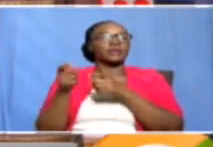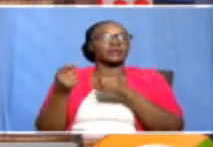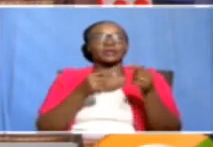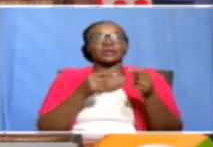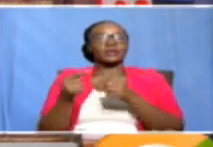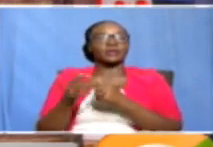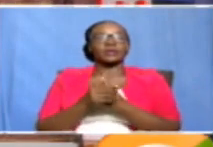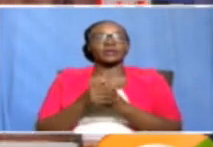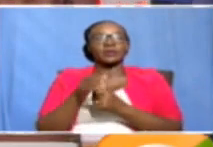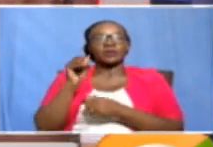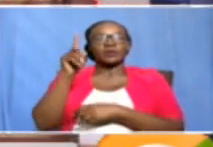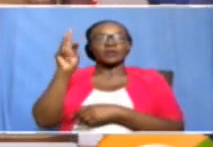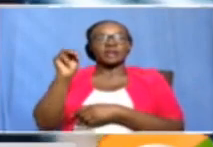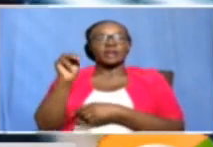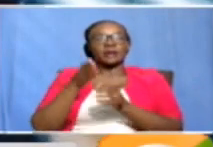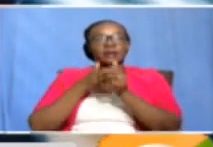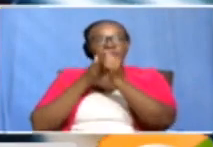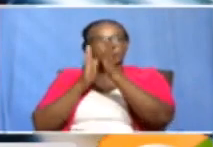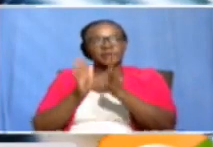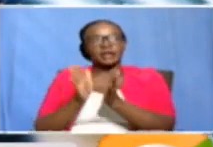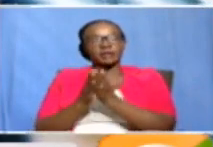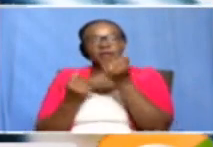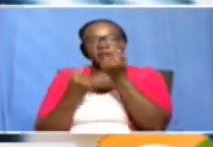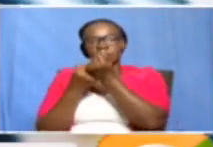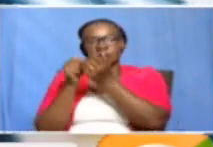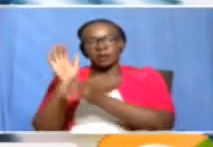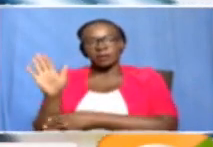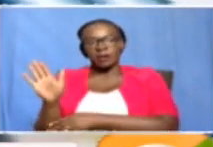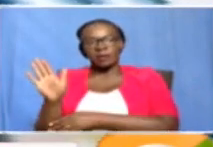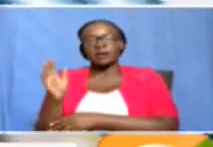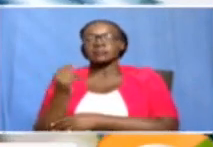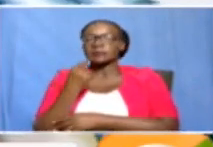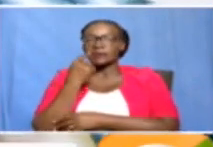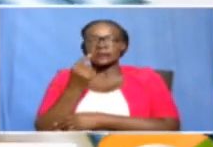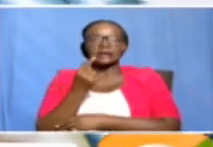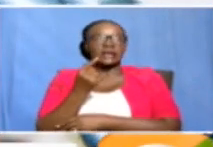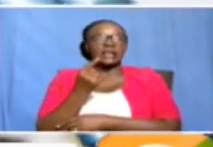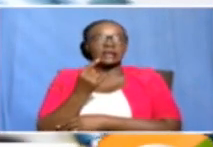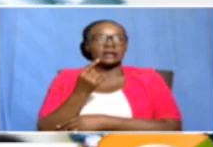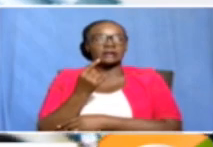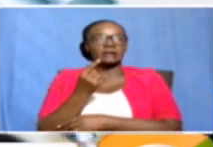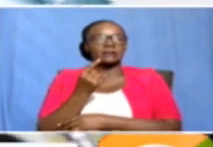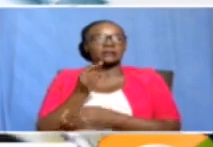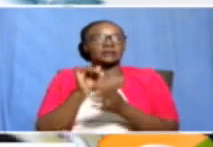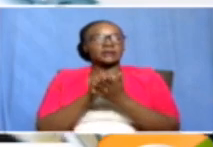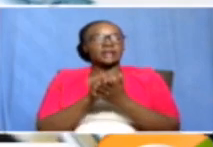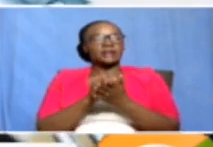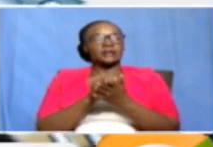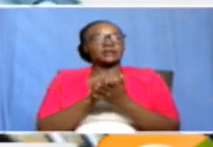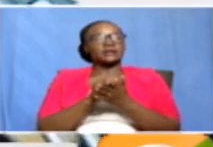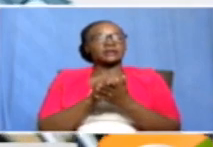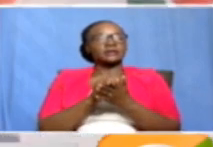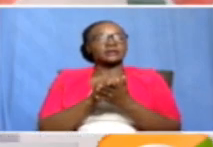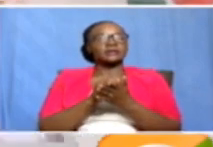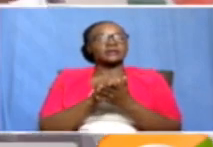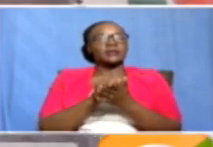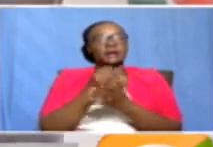from the ODM leader and his allies. Odinga timing Ruto's claims that the ODM leader was dividing Jubilee as mayor